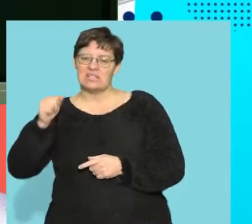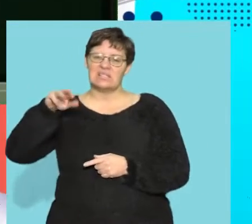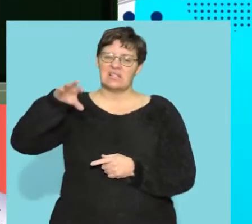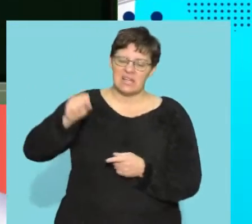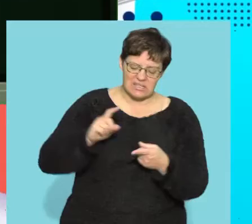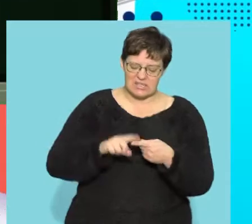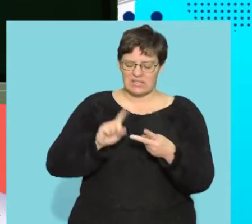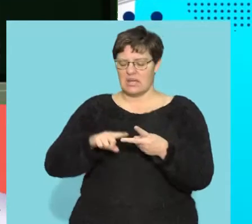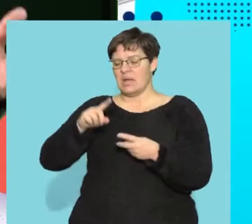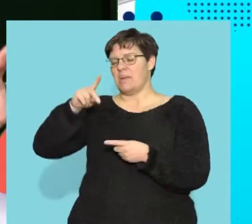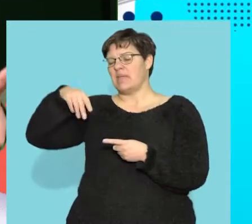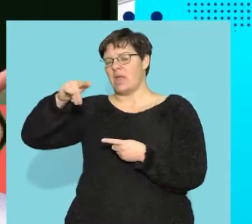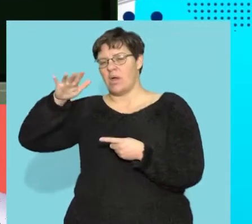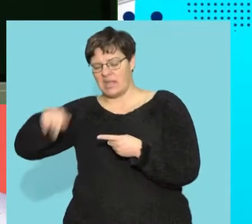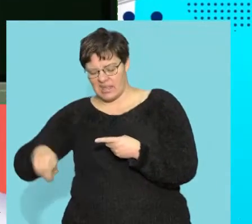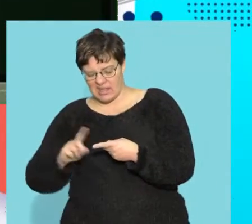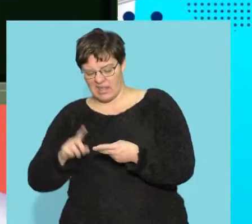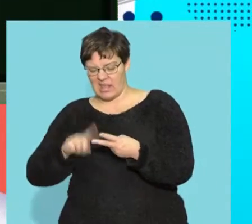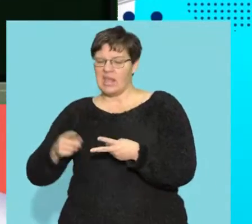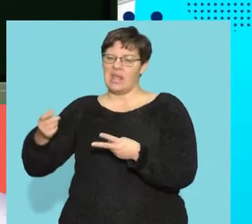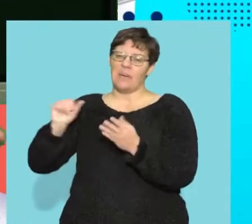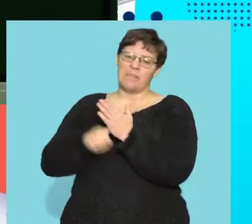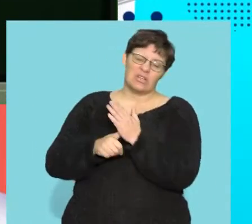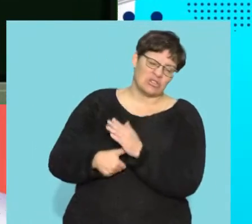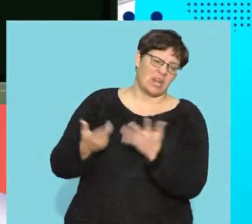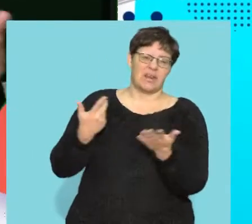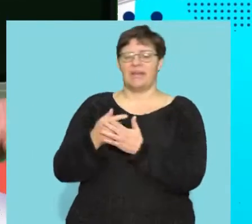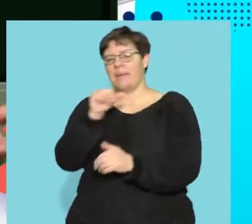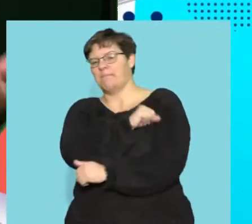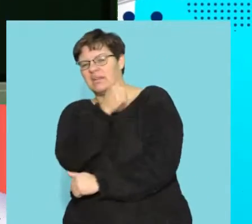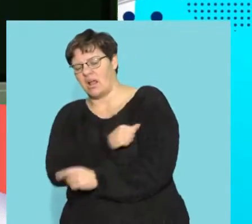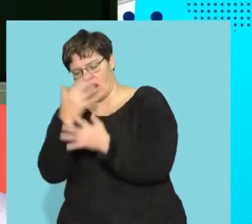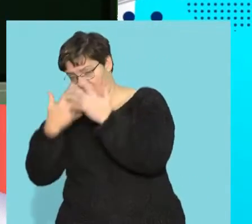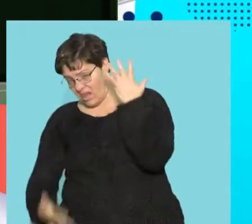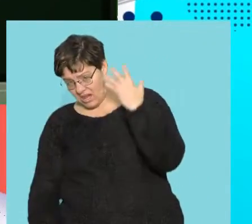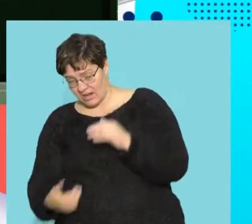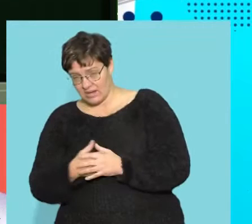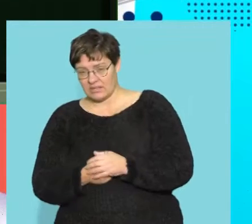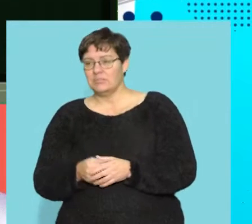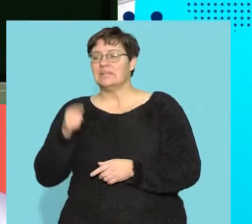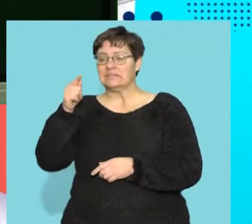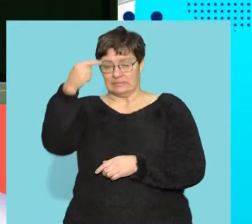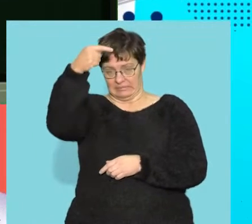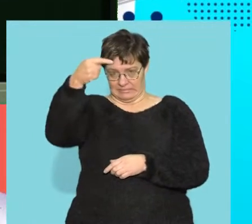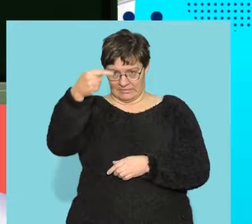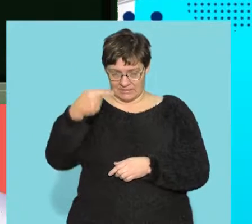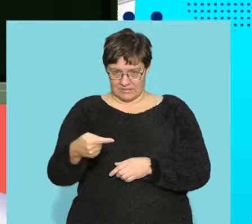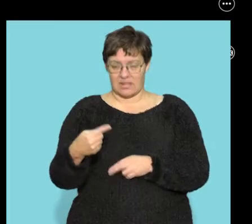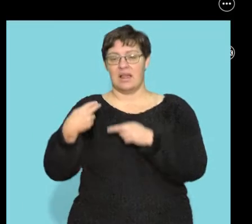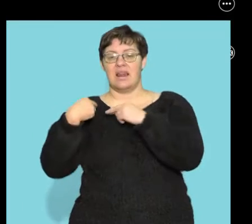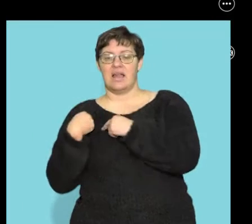SARS, PAYE, pension fund, etc., medical aid, whatever you have. But in this case here, these are